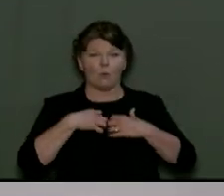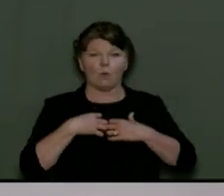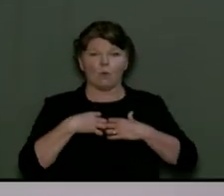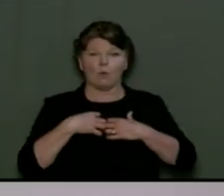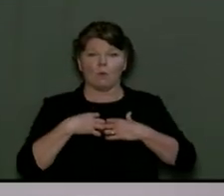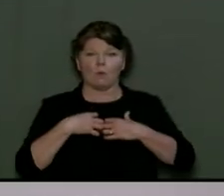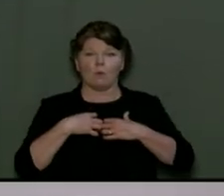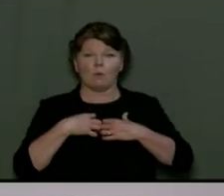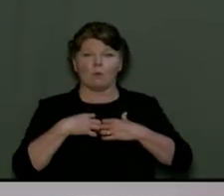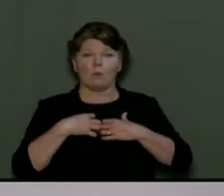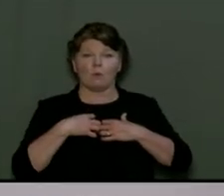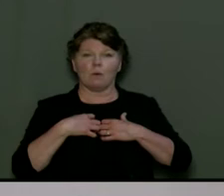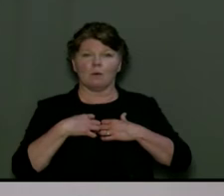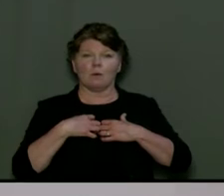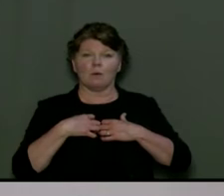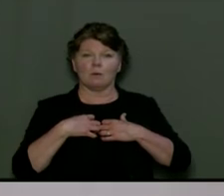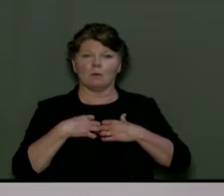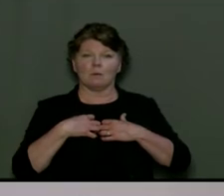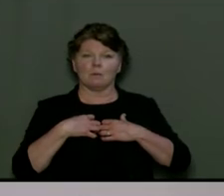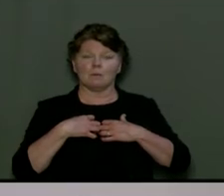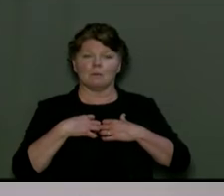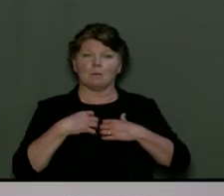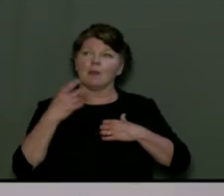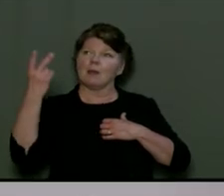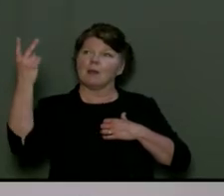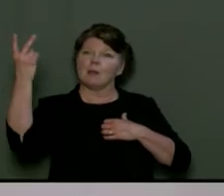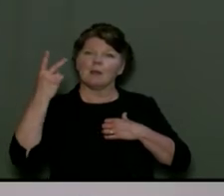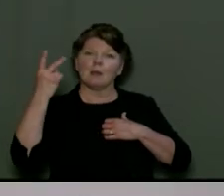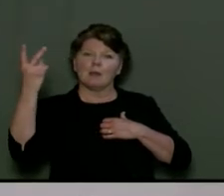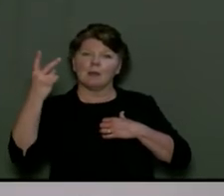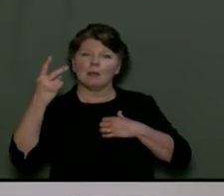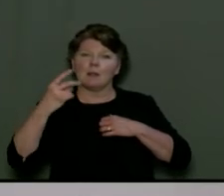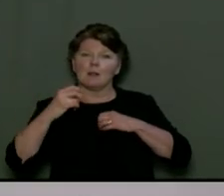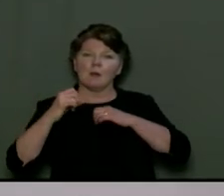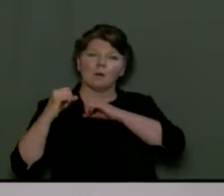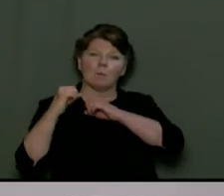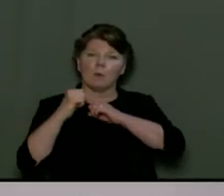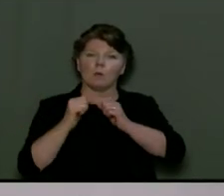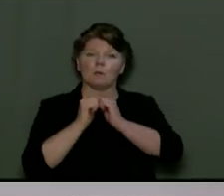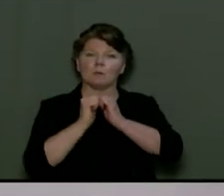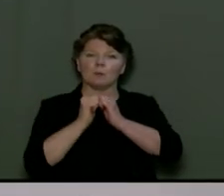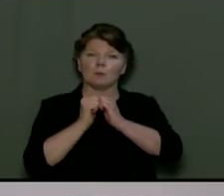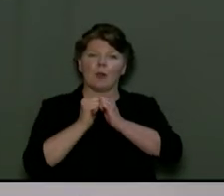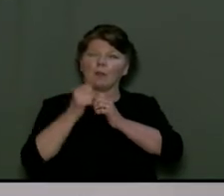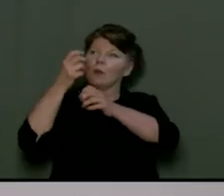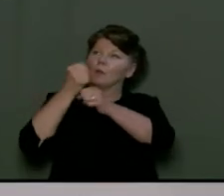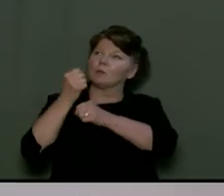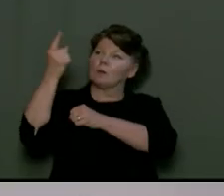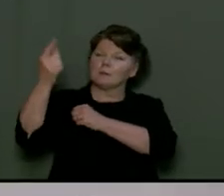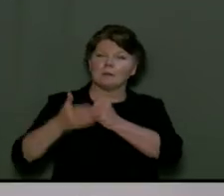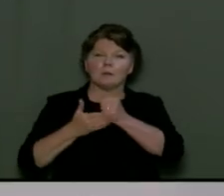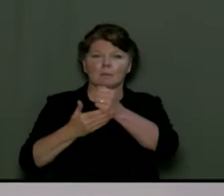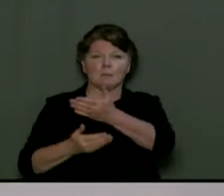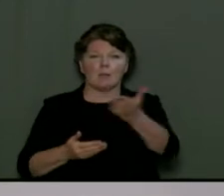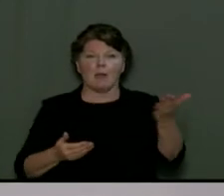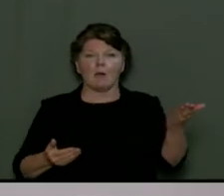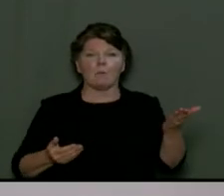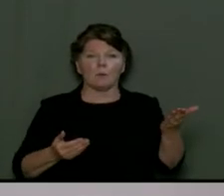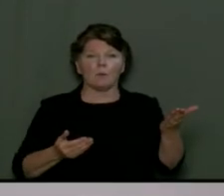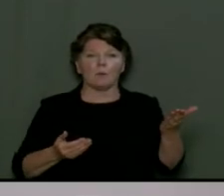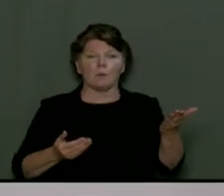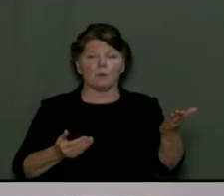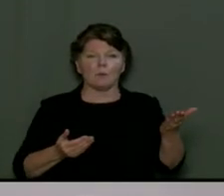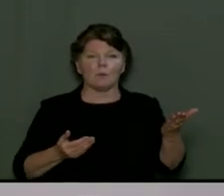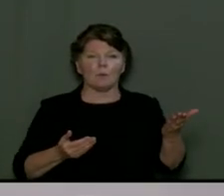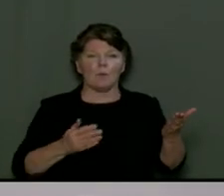on, my yoke upon you, and let's pull that plow together. Come to Jesus. Cast all your